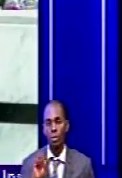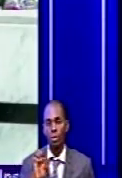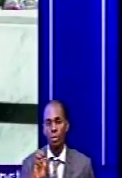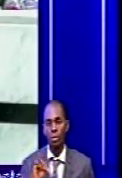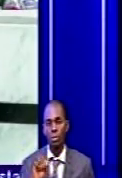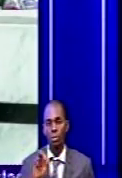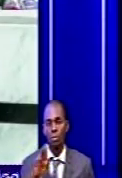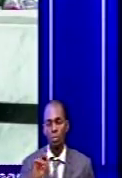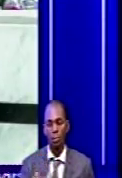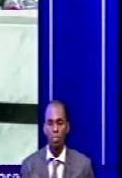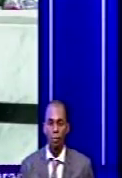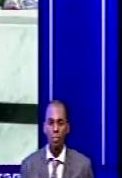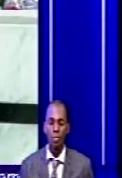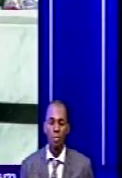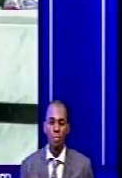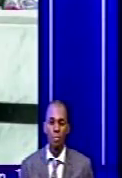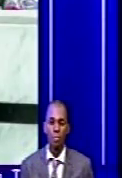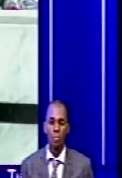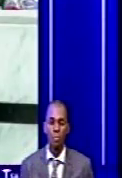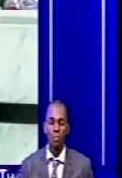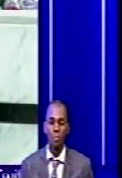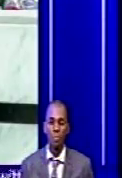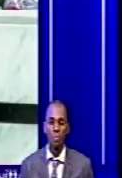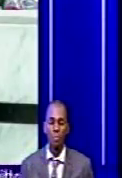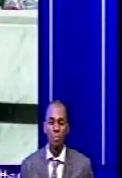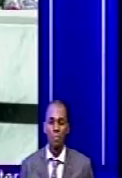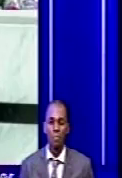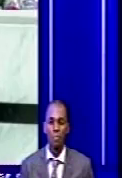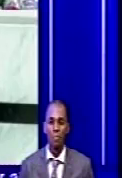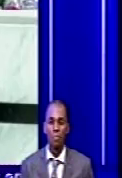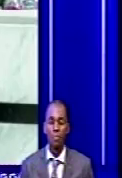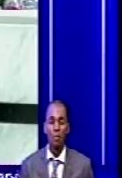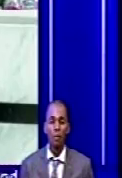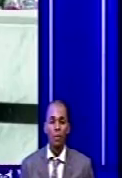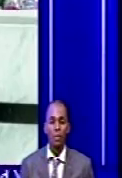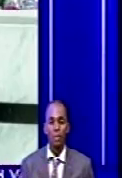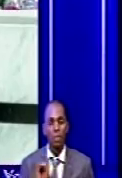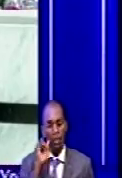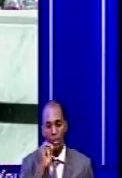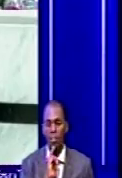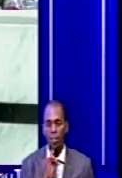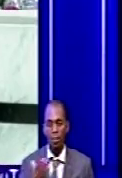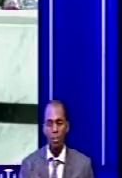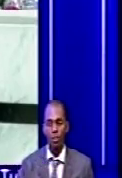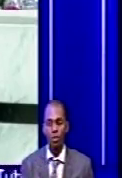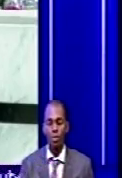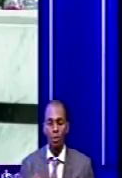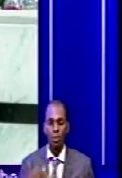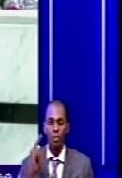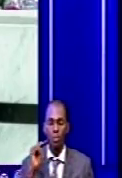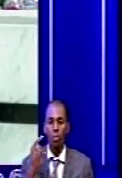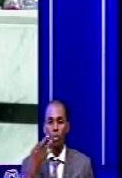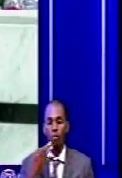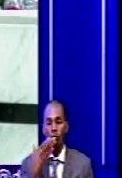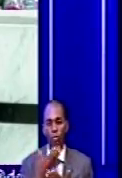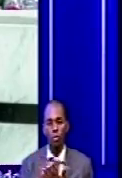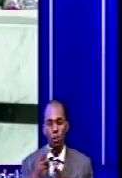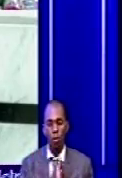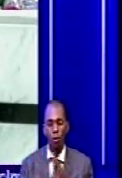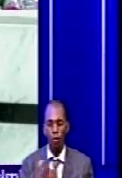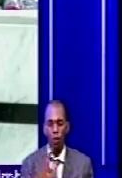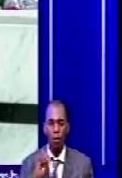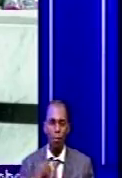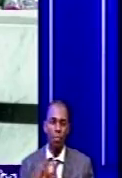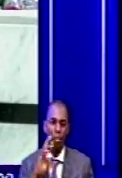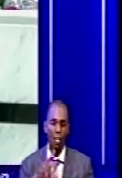that is how from that year it began. I started having this severe pain. Pain that I could not walk even in my room.